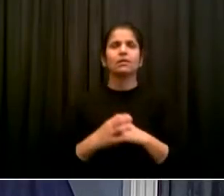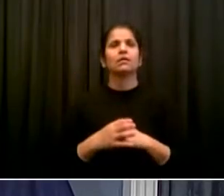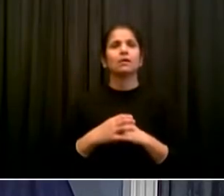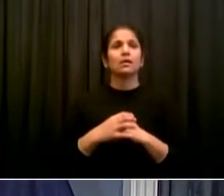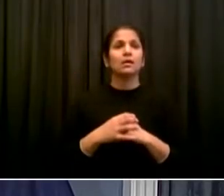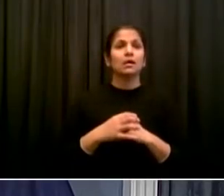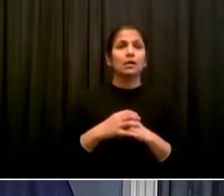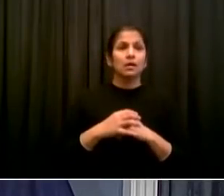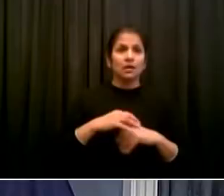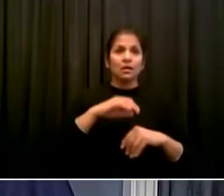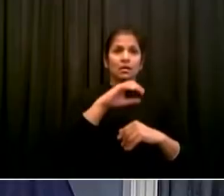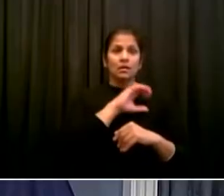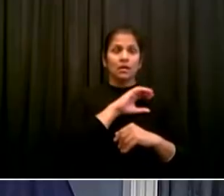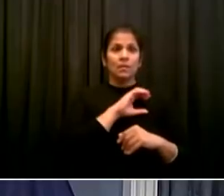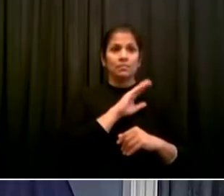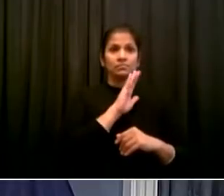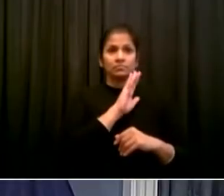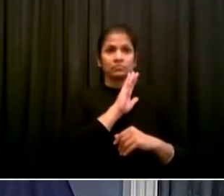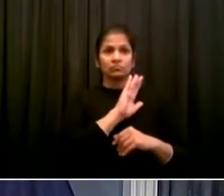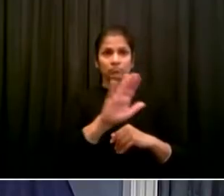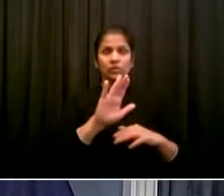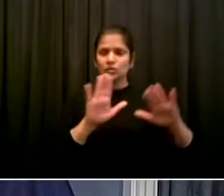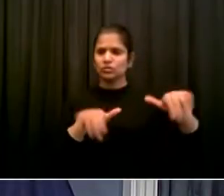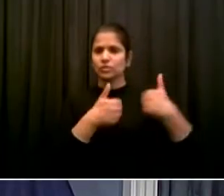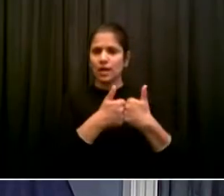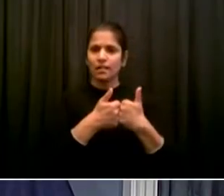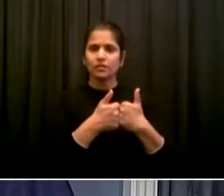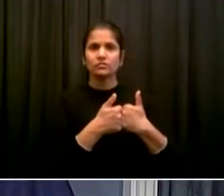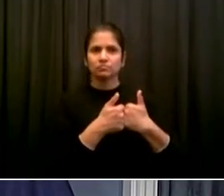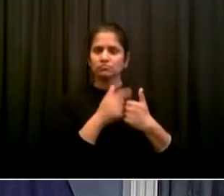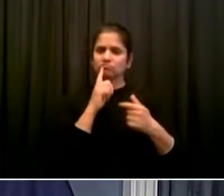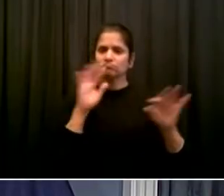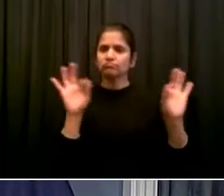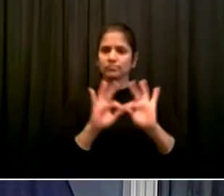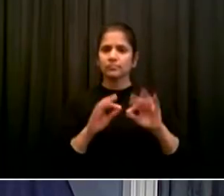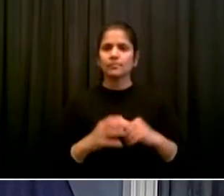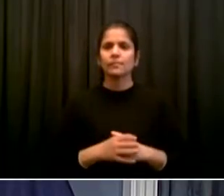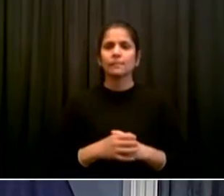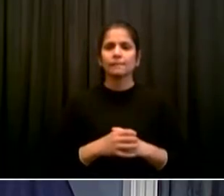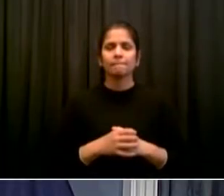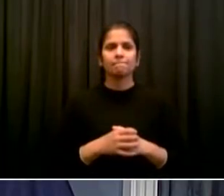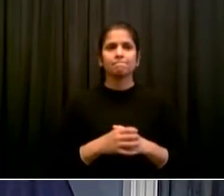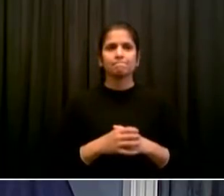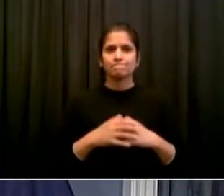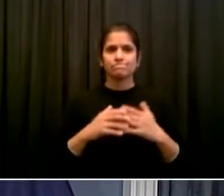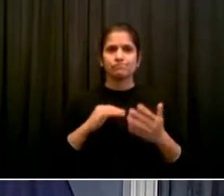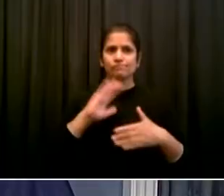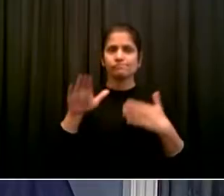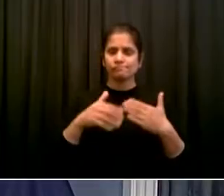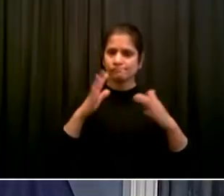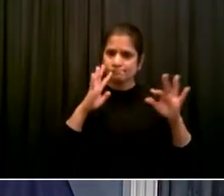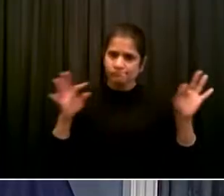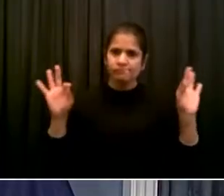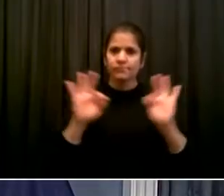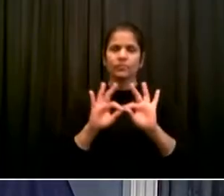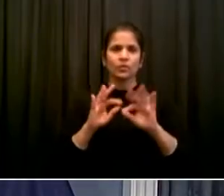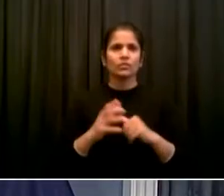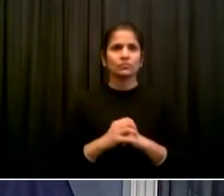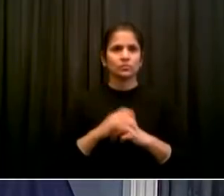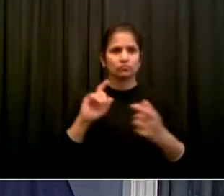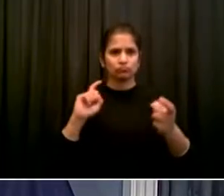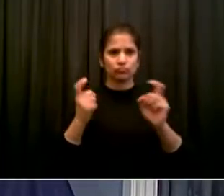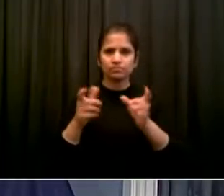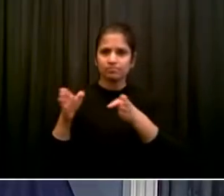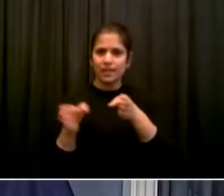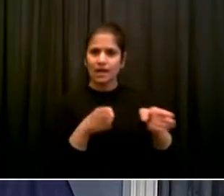they experience. We believe that all of these aims are critical to true reform. But as an anti-poverty